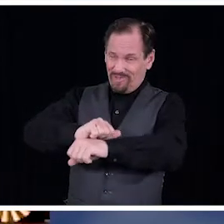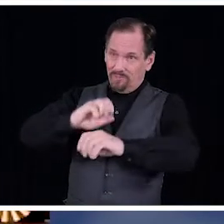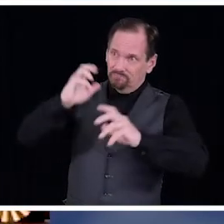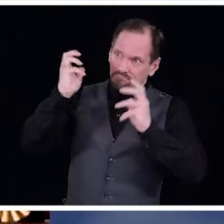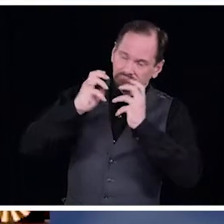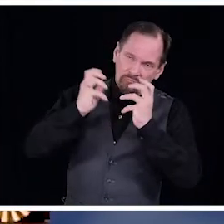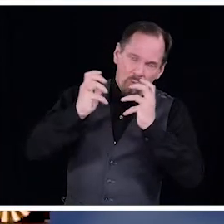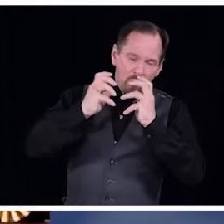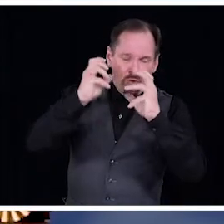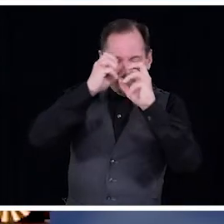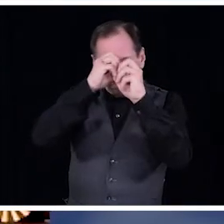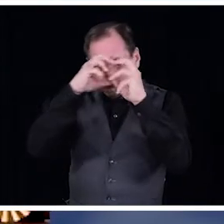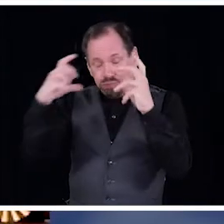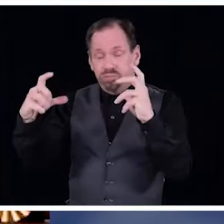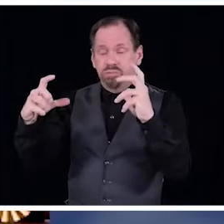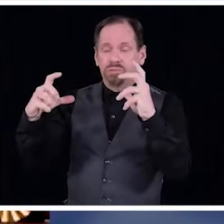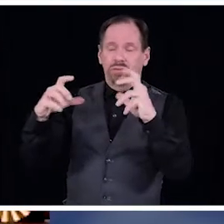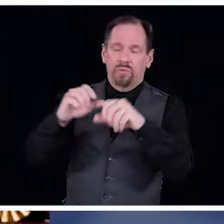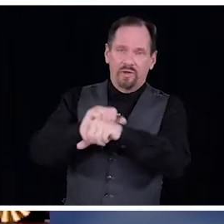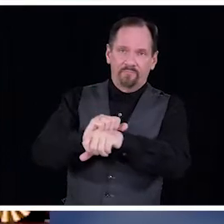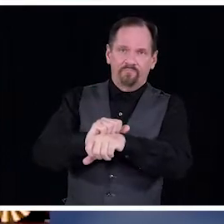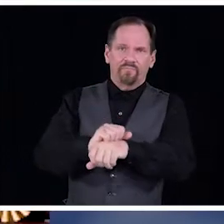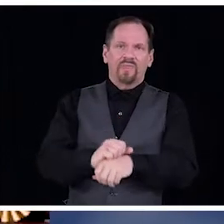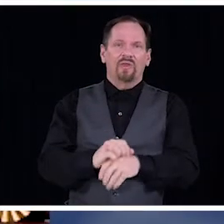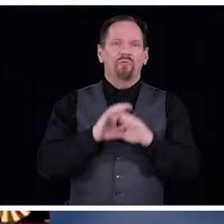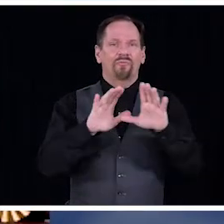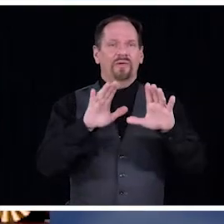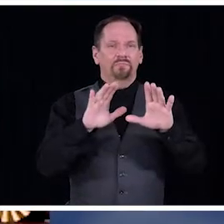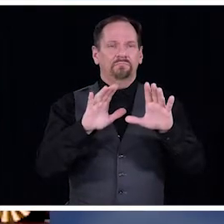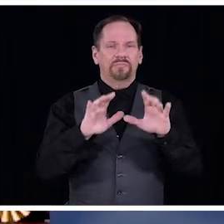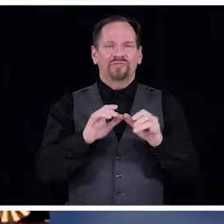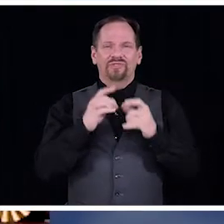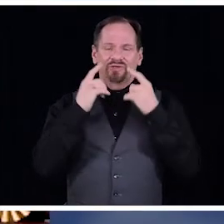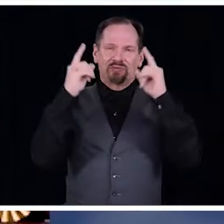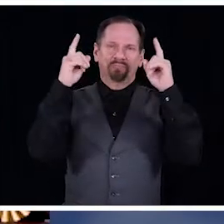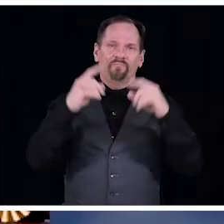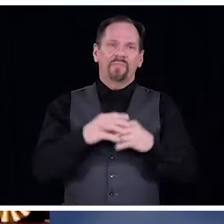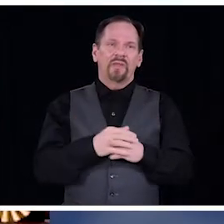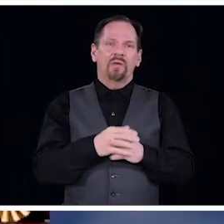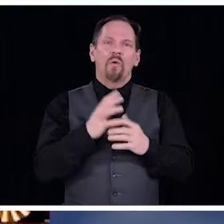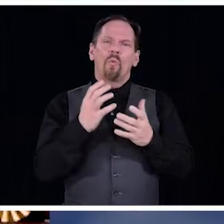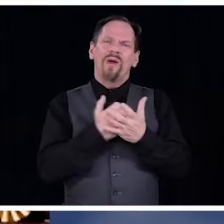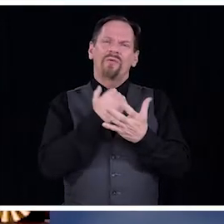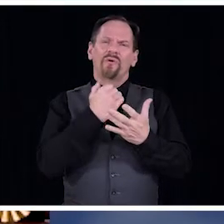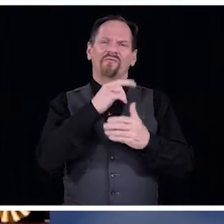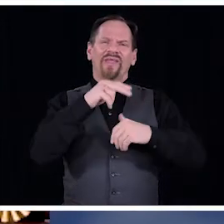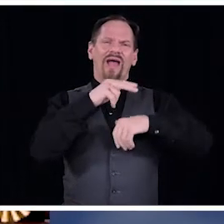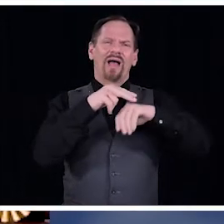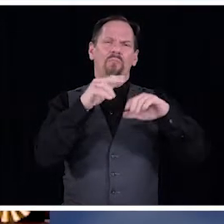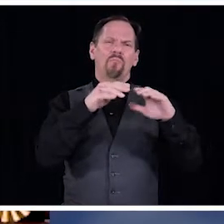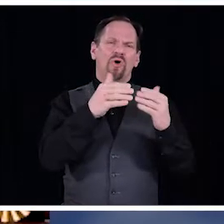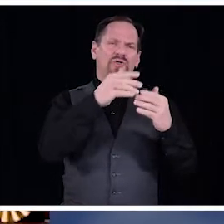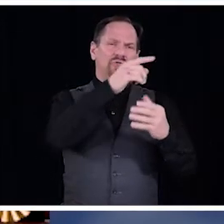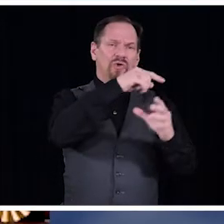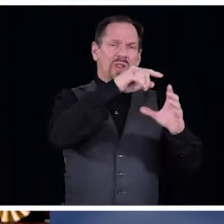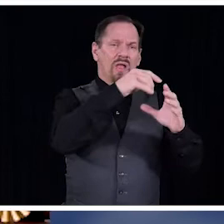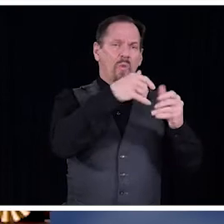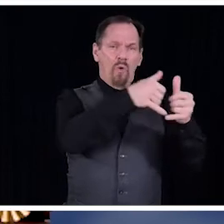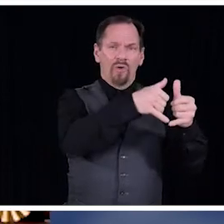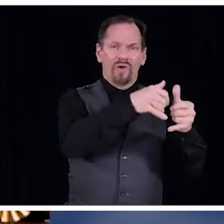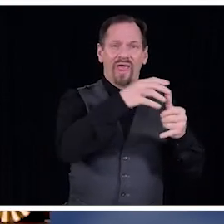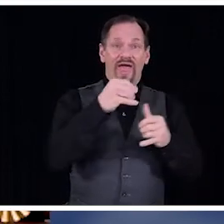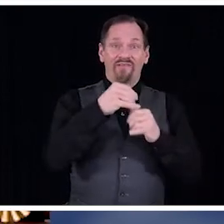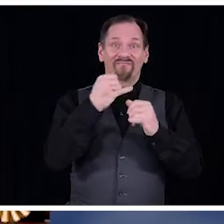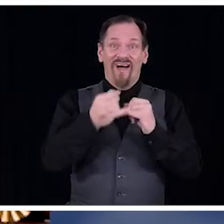great achievement. Winner of a National Book Critics Circle Award and the Guardian First Book Award, and a finalist for the